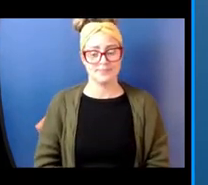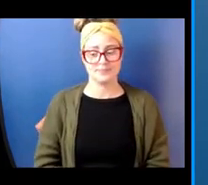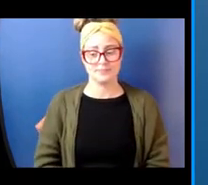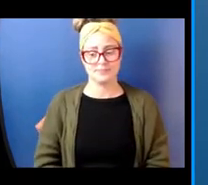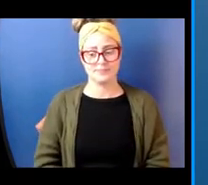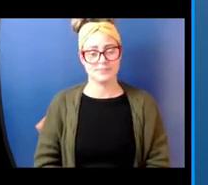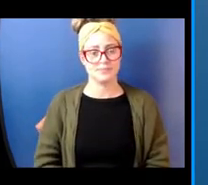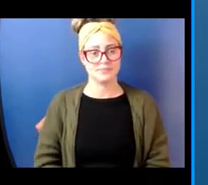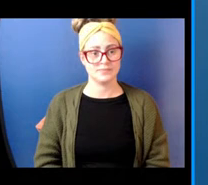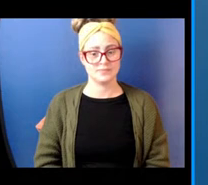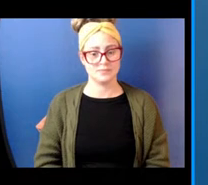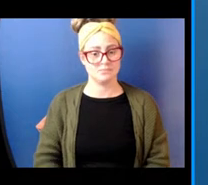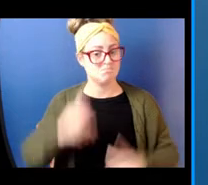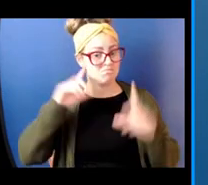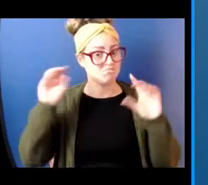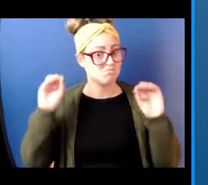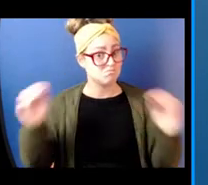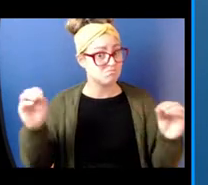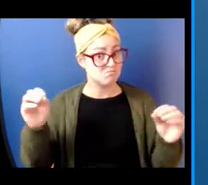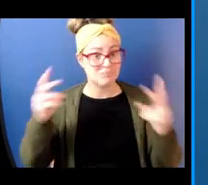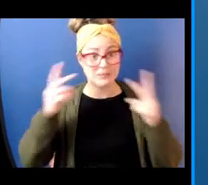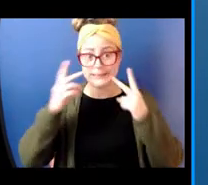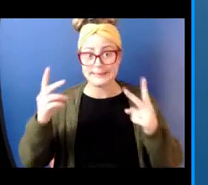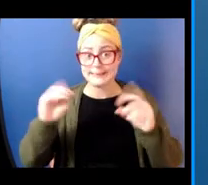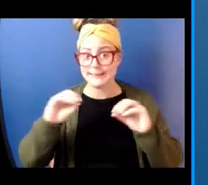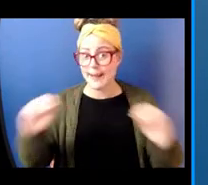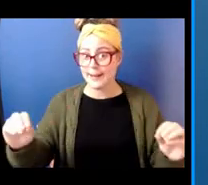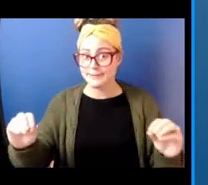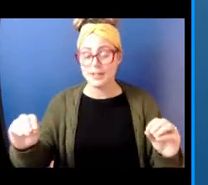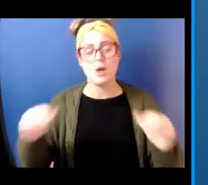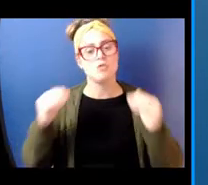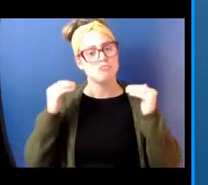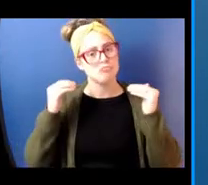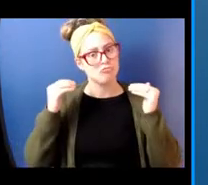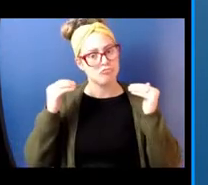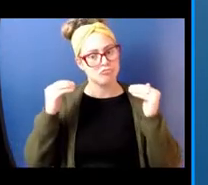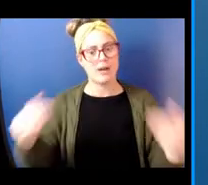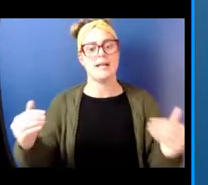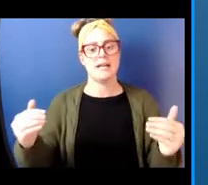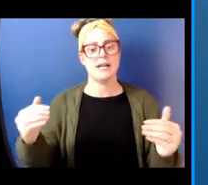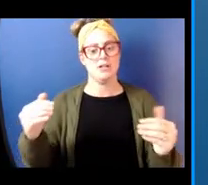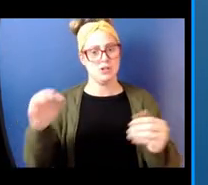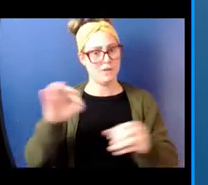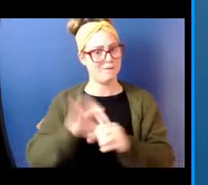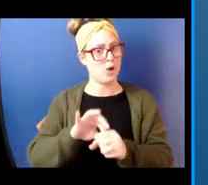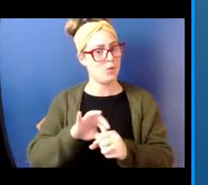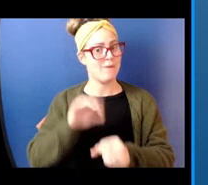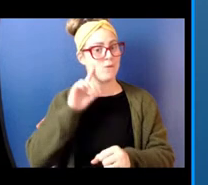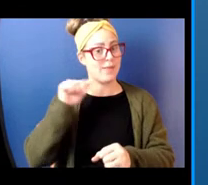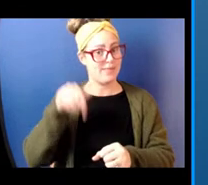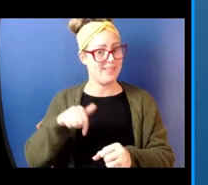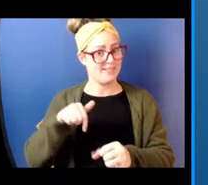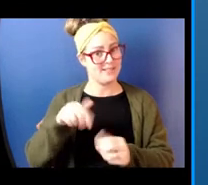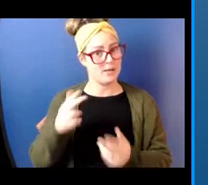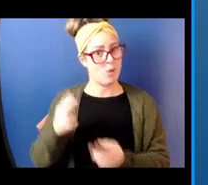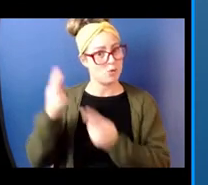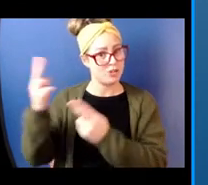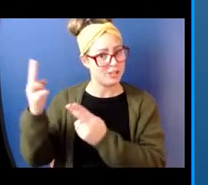seeing and hearing none I think we're ready to move to move to a vote on this motion